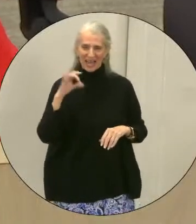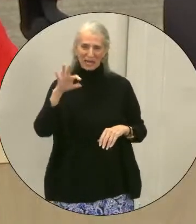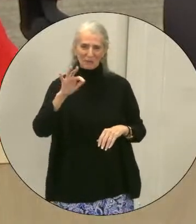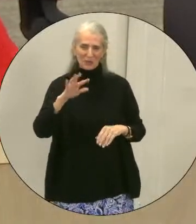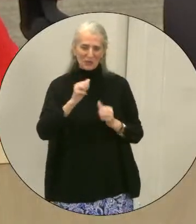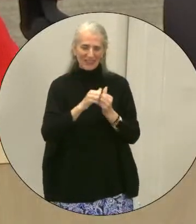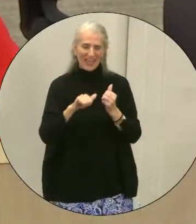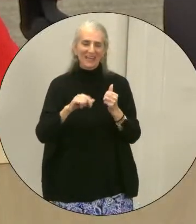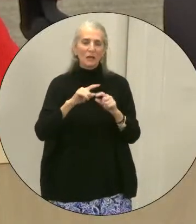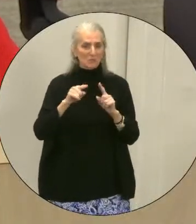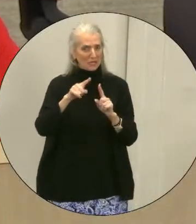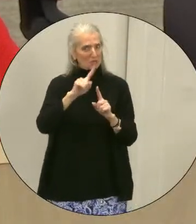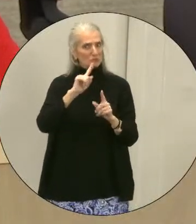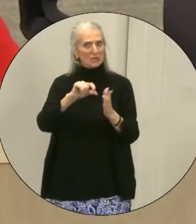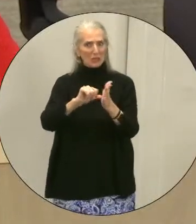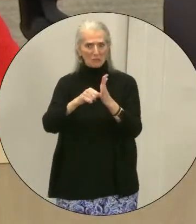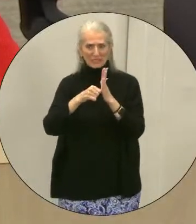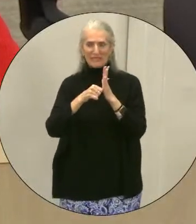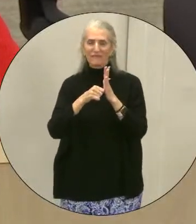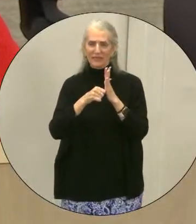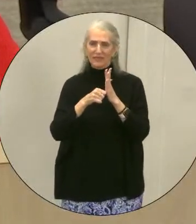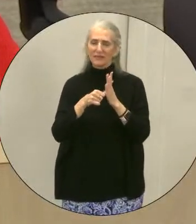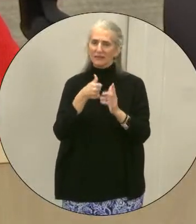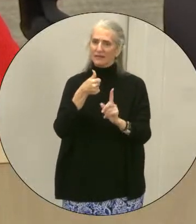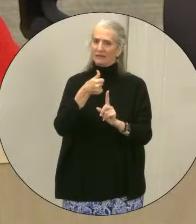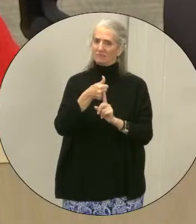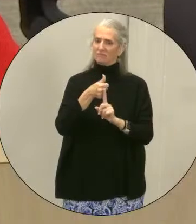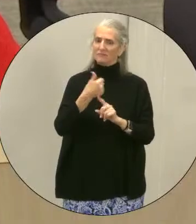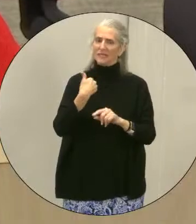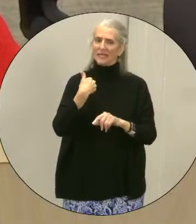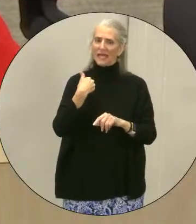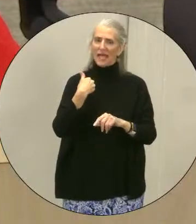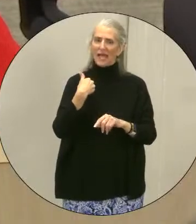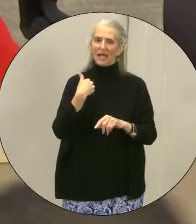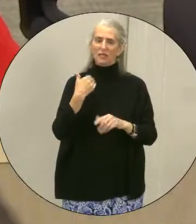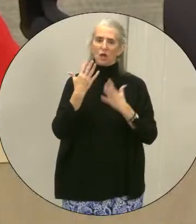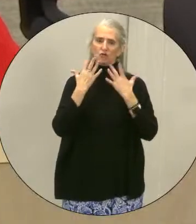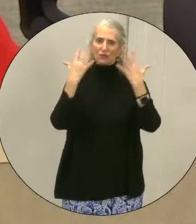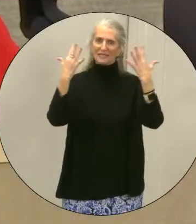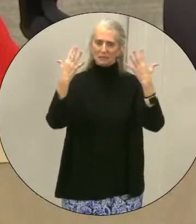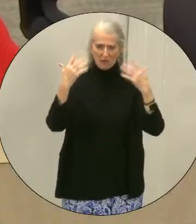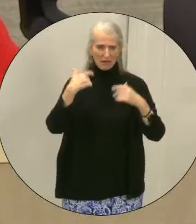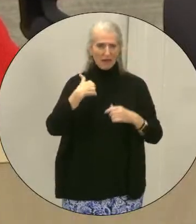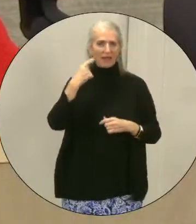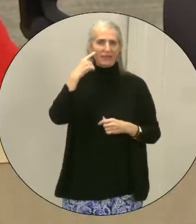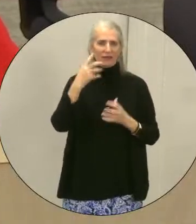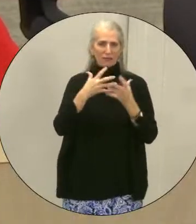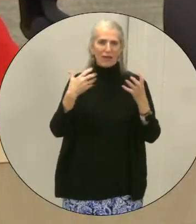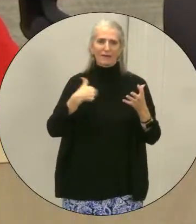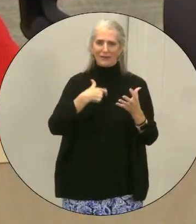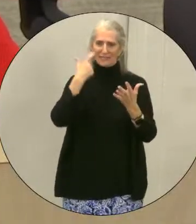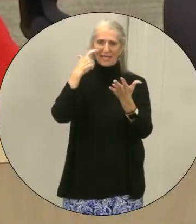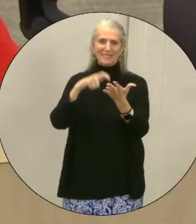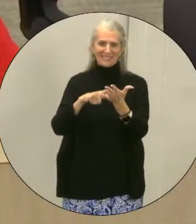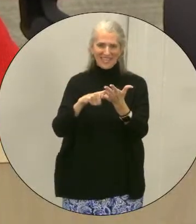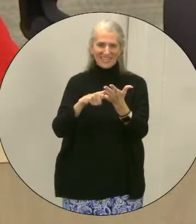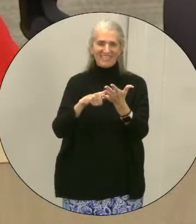correctly, but he was really impressive. He had that charisma, right, that I think a lot of us had seen.